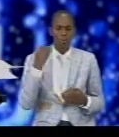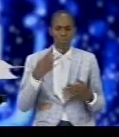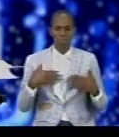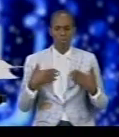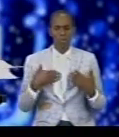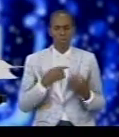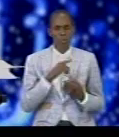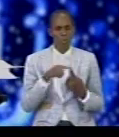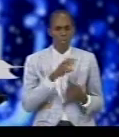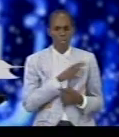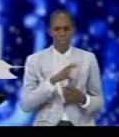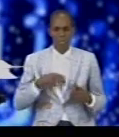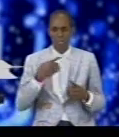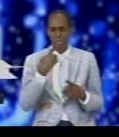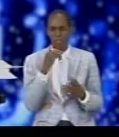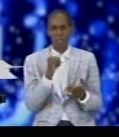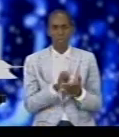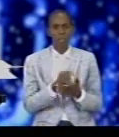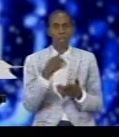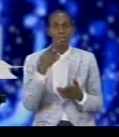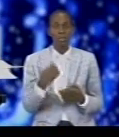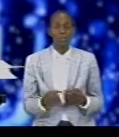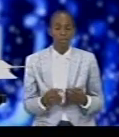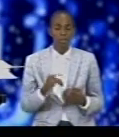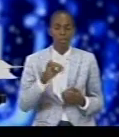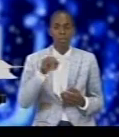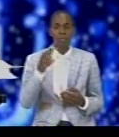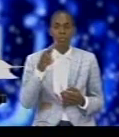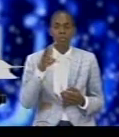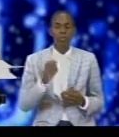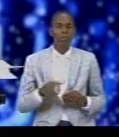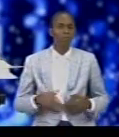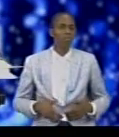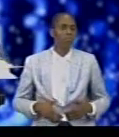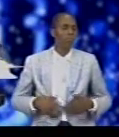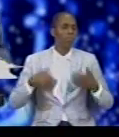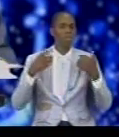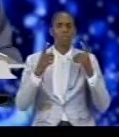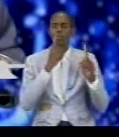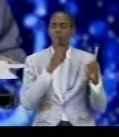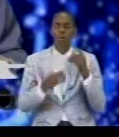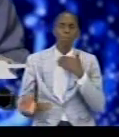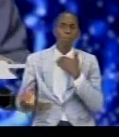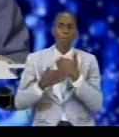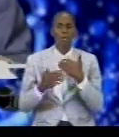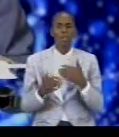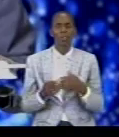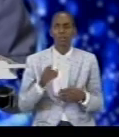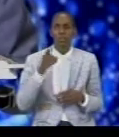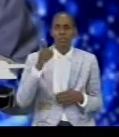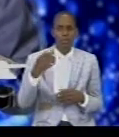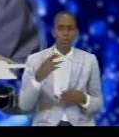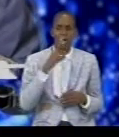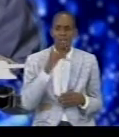that, the Jews fired back. Then said the Jews unto him, thou art not yet